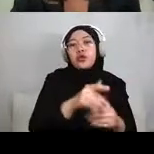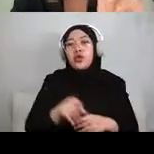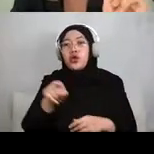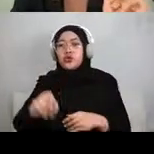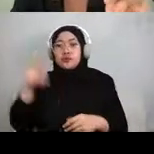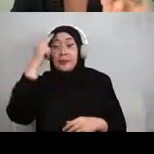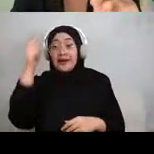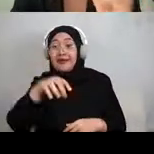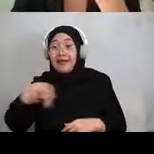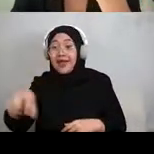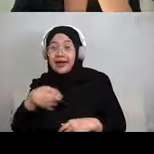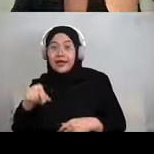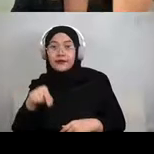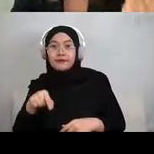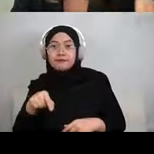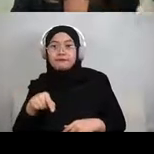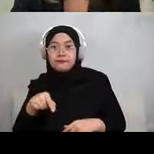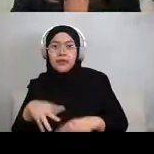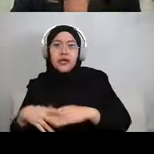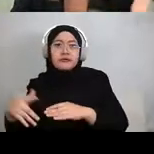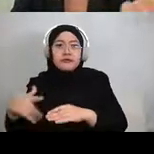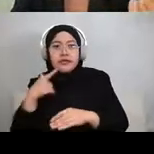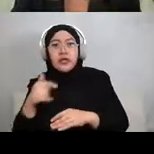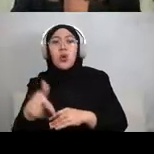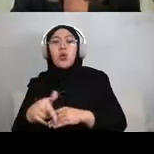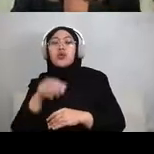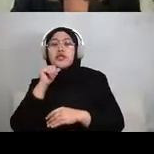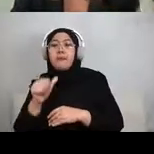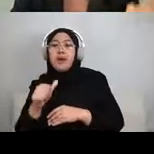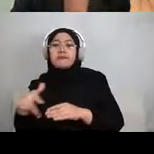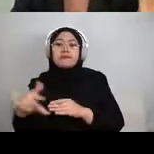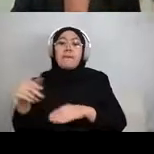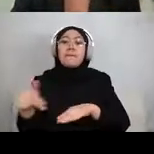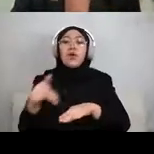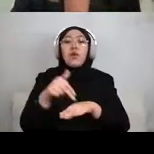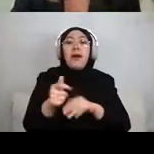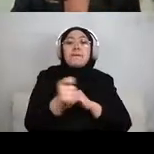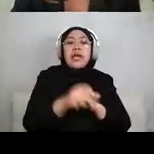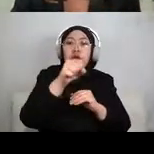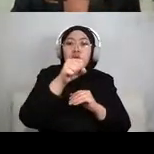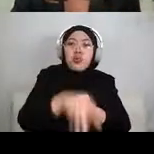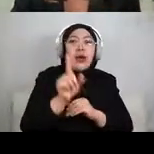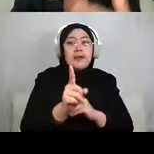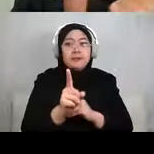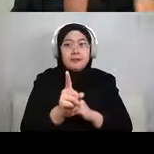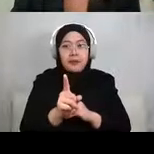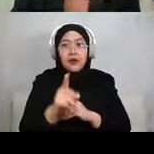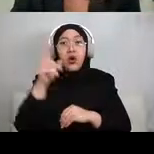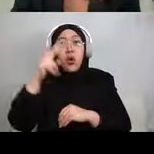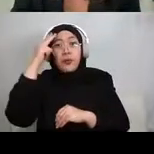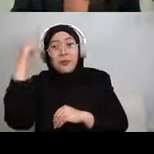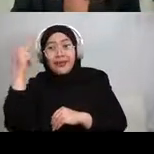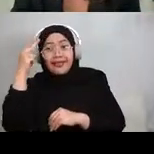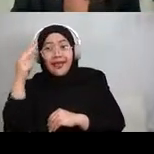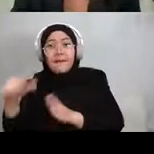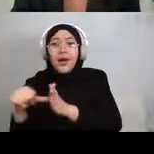passengers, then there's also the risk of the revenues by the passengers going down, the number of